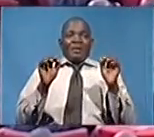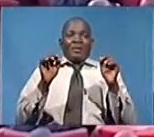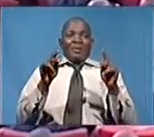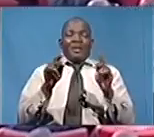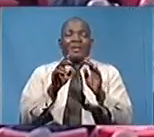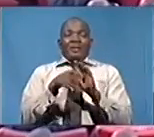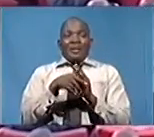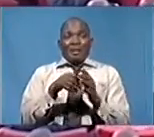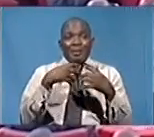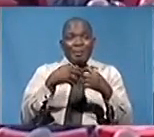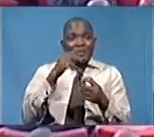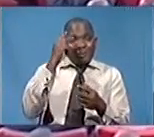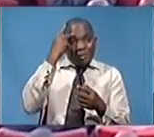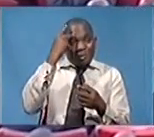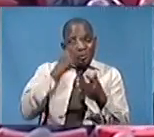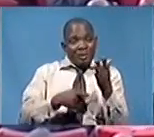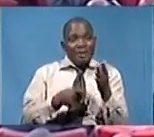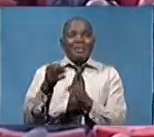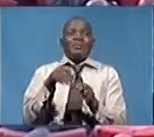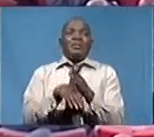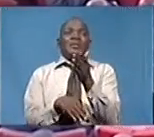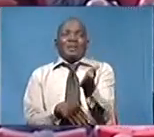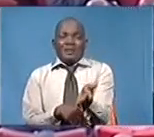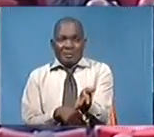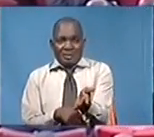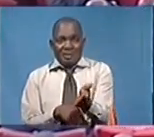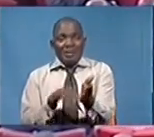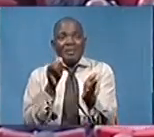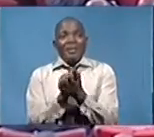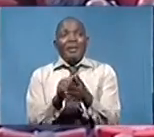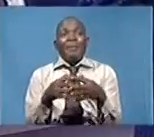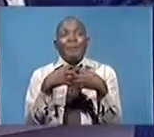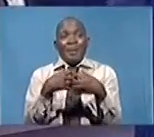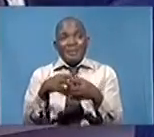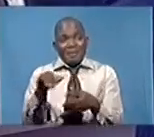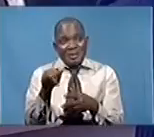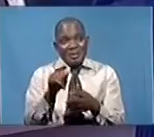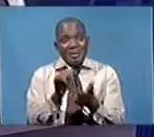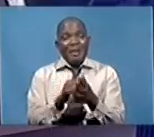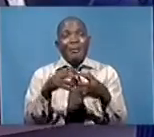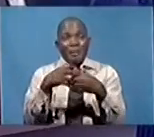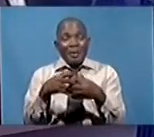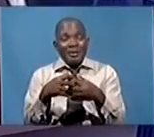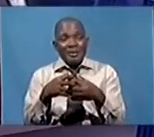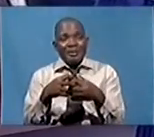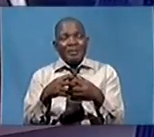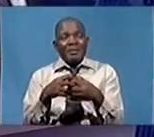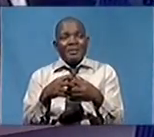the purpose of the machine is indicated. Yes, my lord, and that machine is that same machine that generates the facial